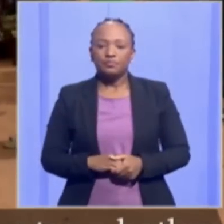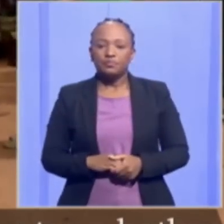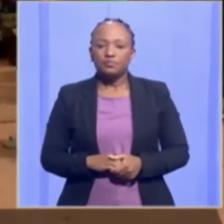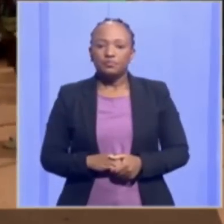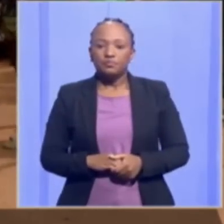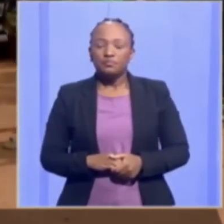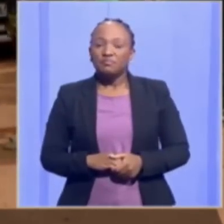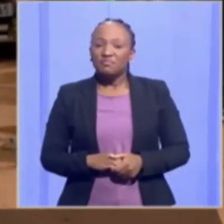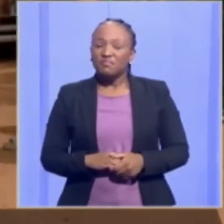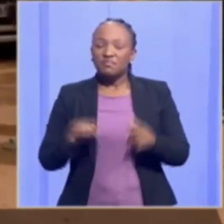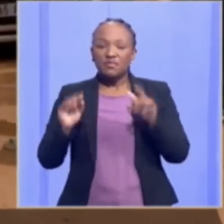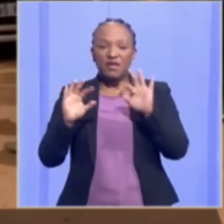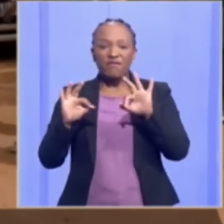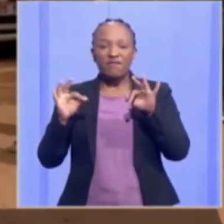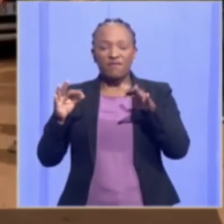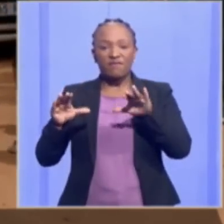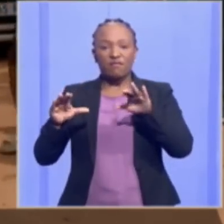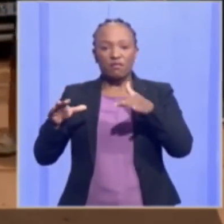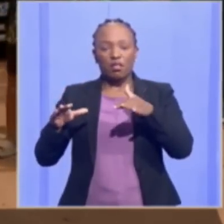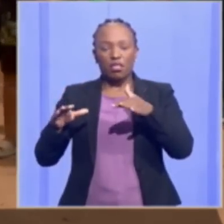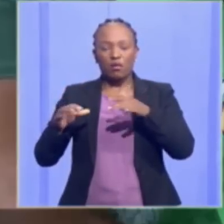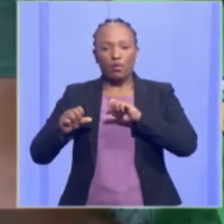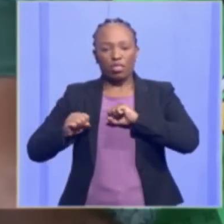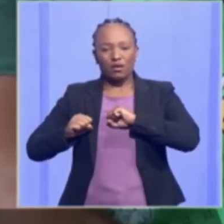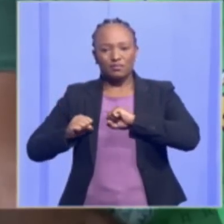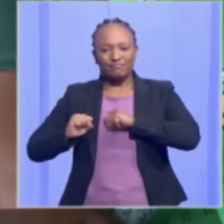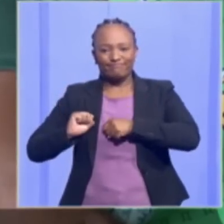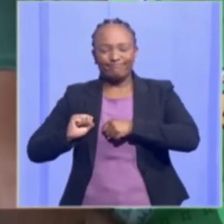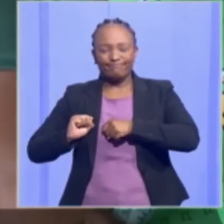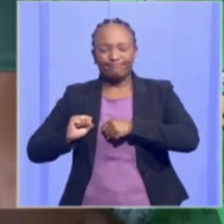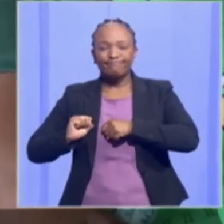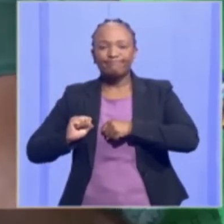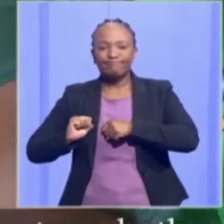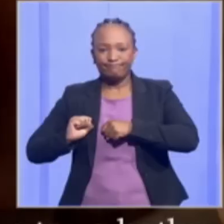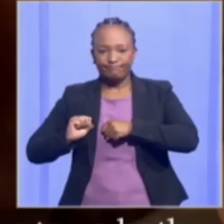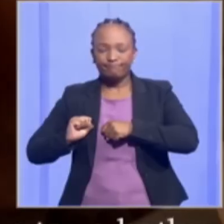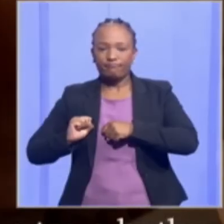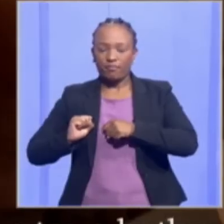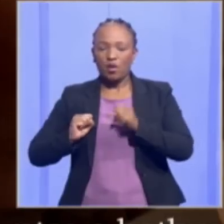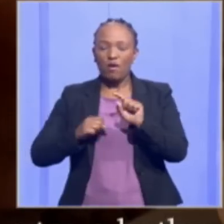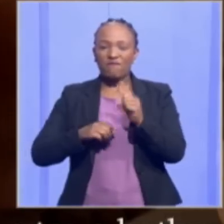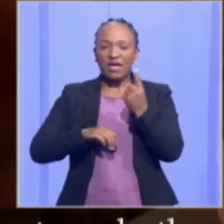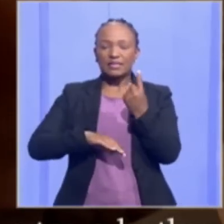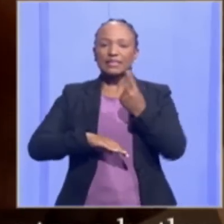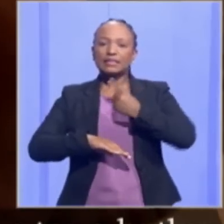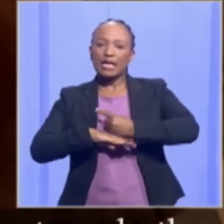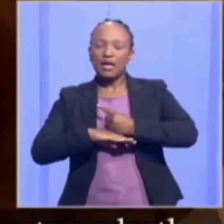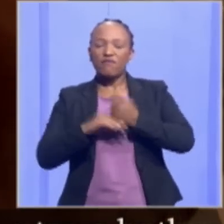Lelapa le thefulile maikutlo ka tahlelo eo le iphumanang le ho yona letsatsing la pele la selemo se setjha.